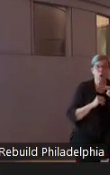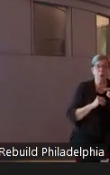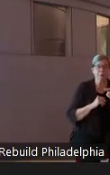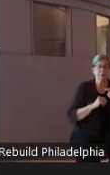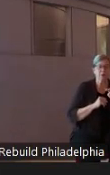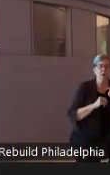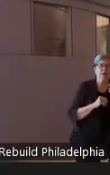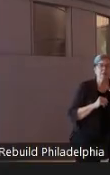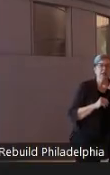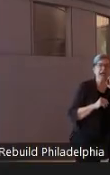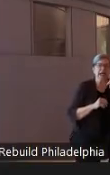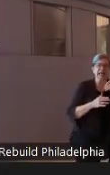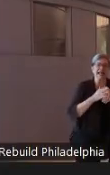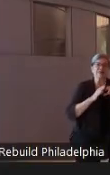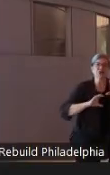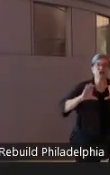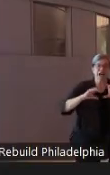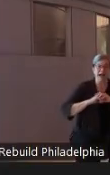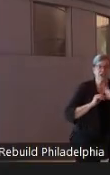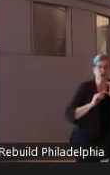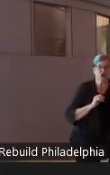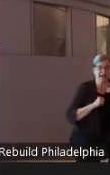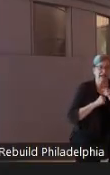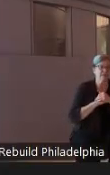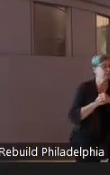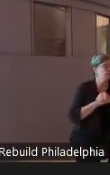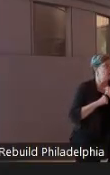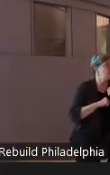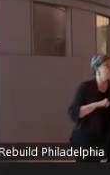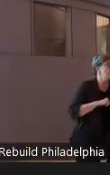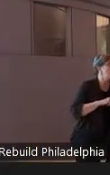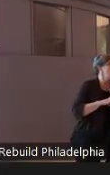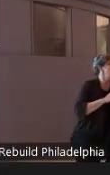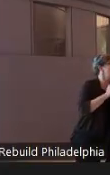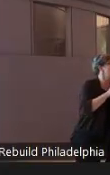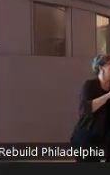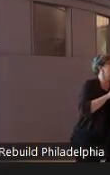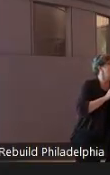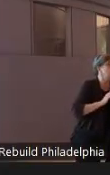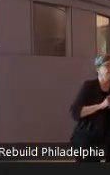the chat. I'm going to slow down. I'm a fast talker.